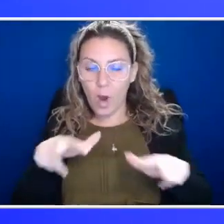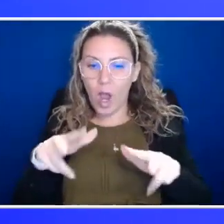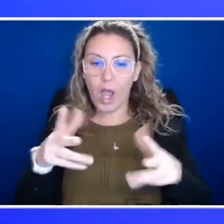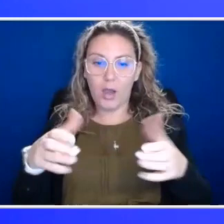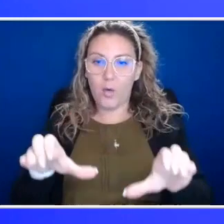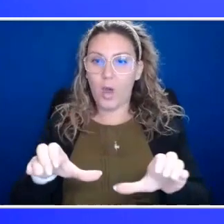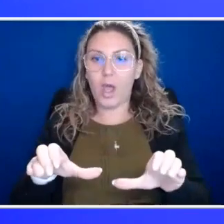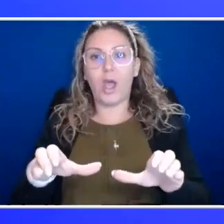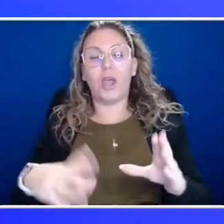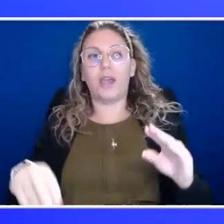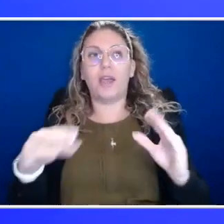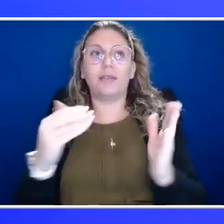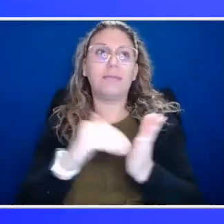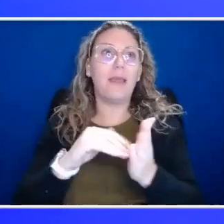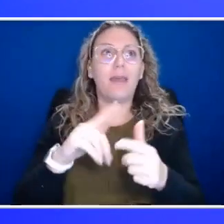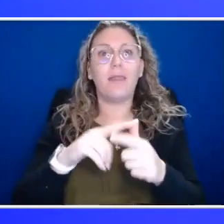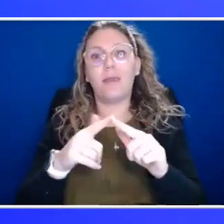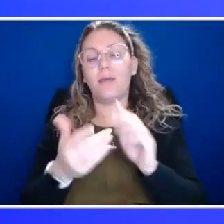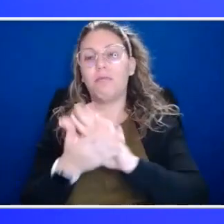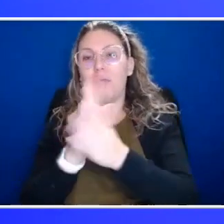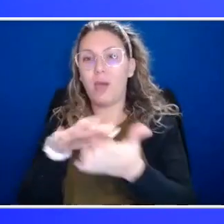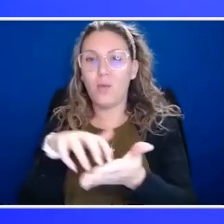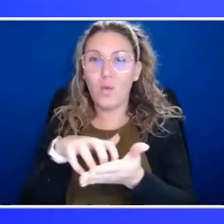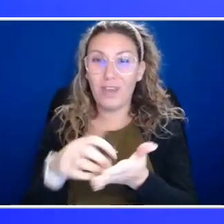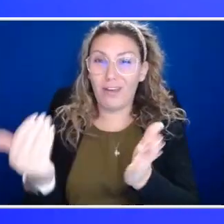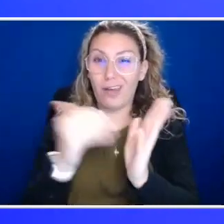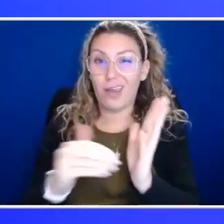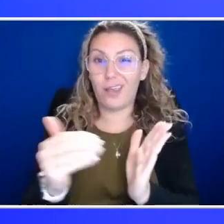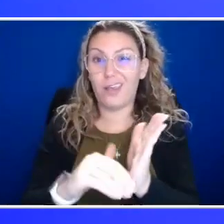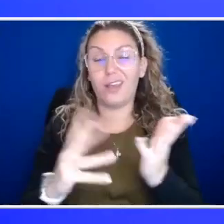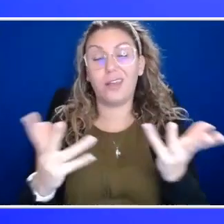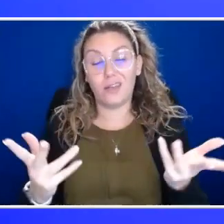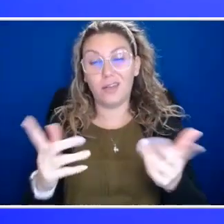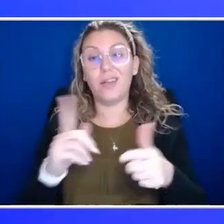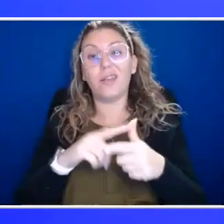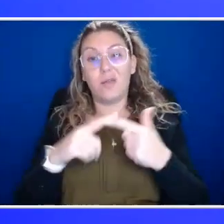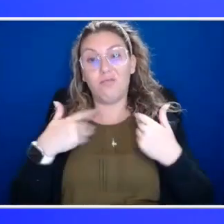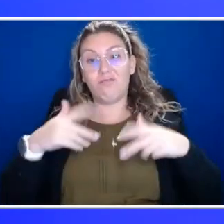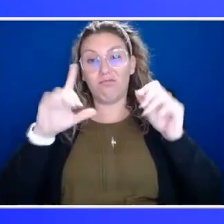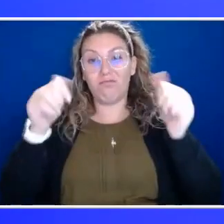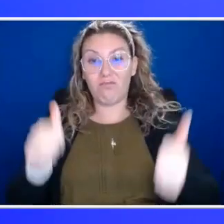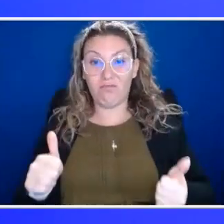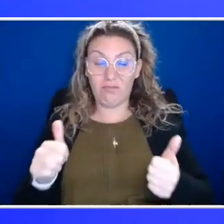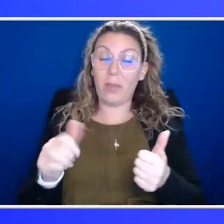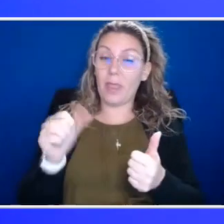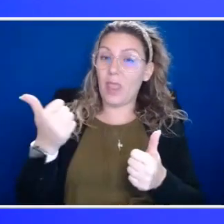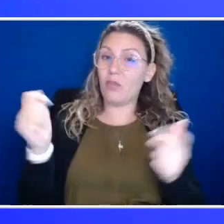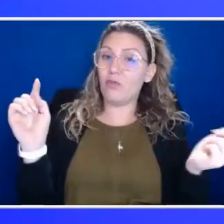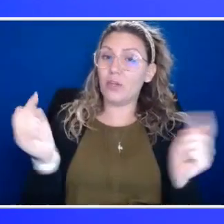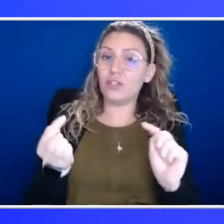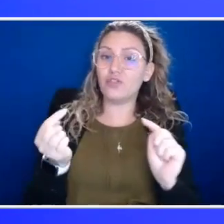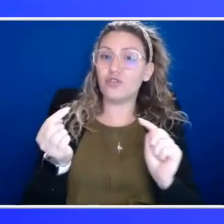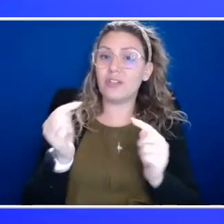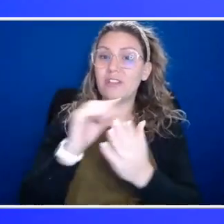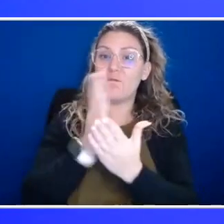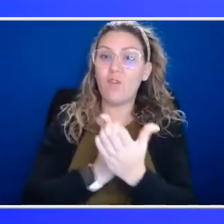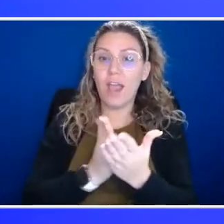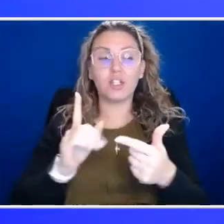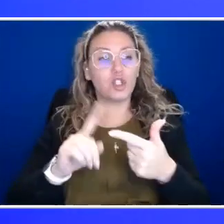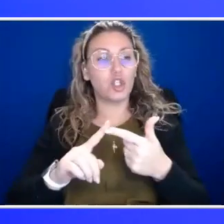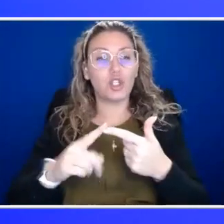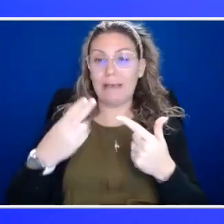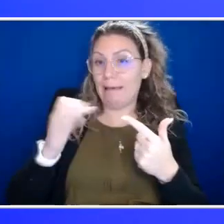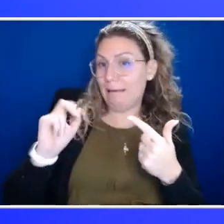more. And so other injuries certainly are things like fractures, hip fractures, wrist fractures from trying to